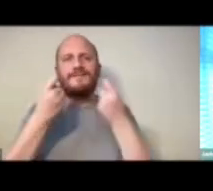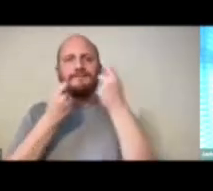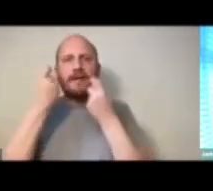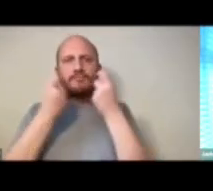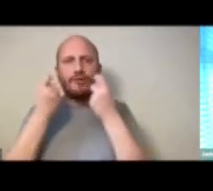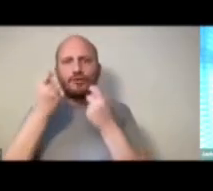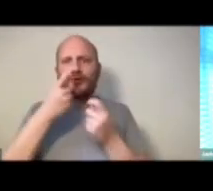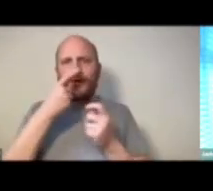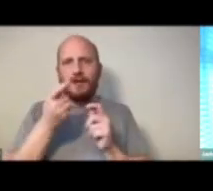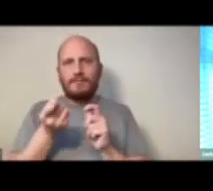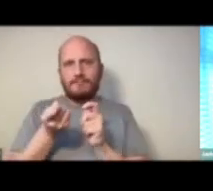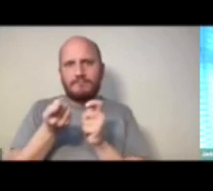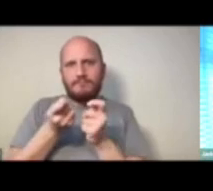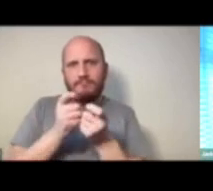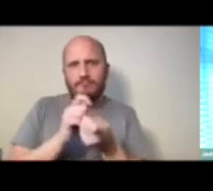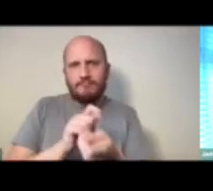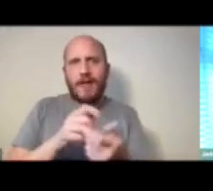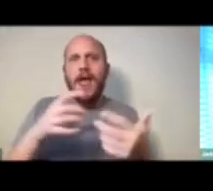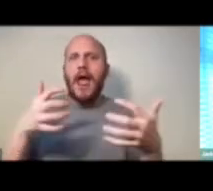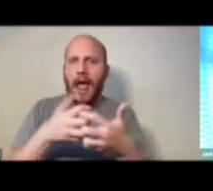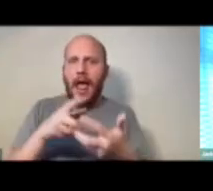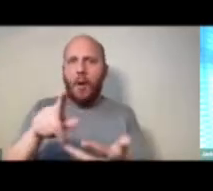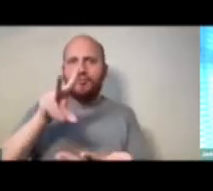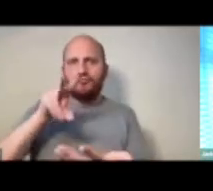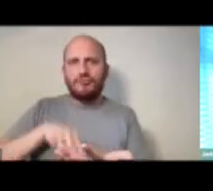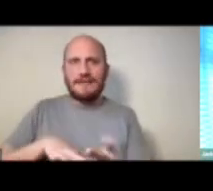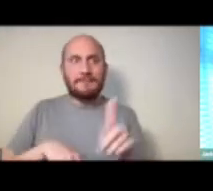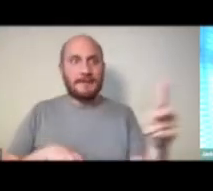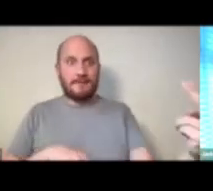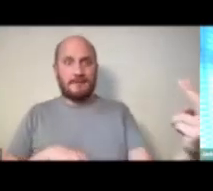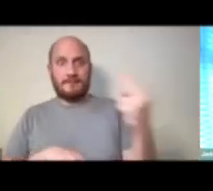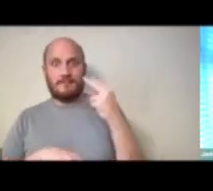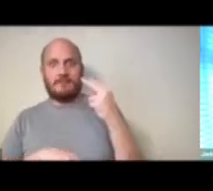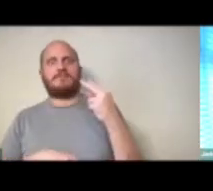expressions might affect how those possible answers are perceived.